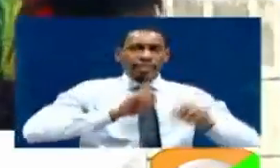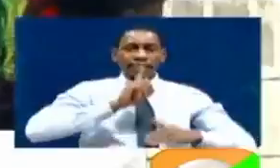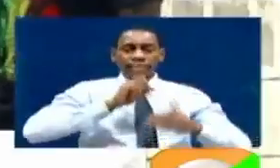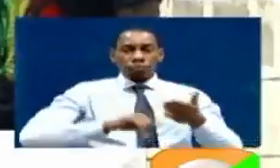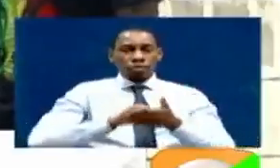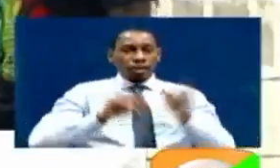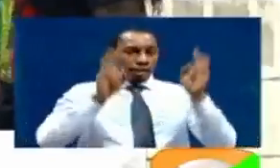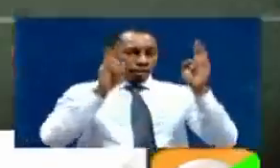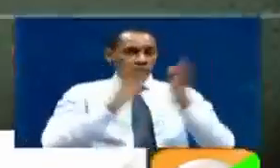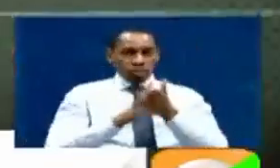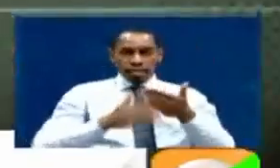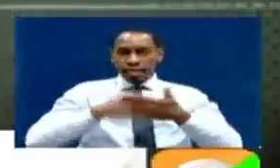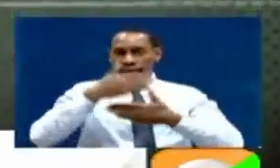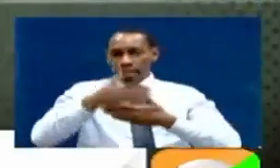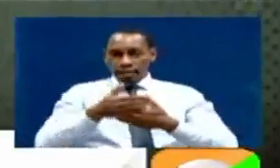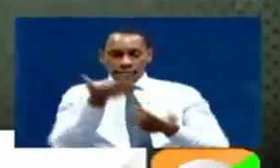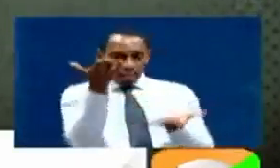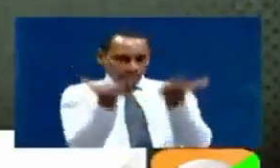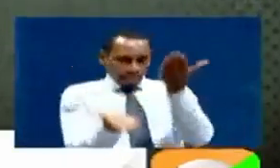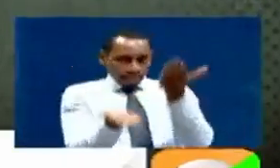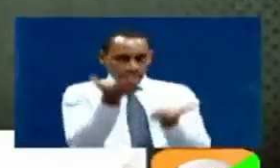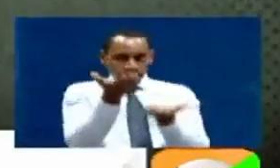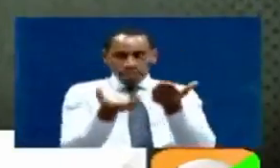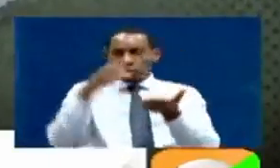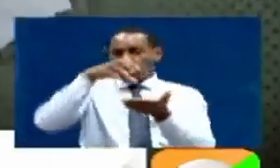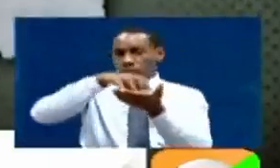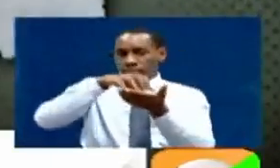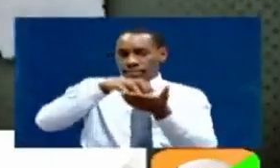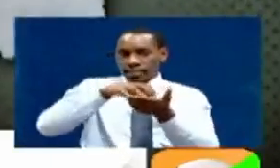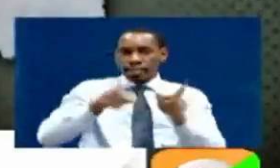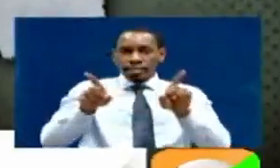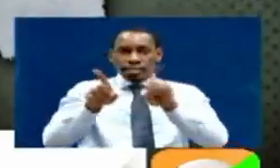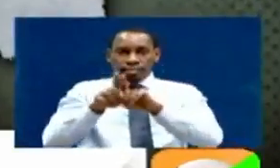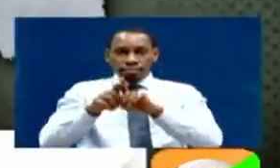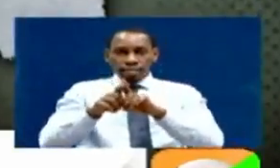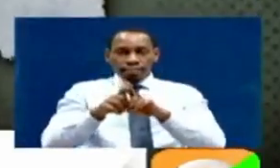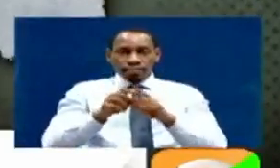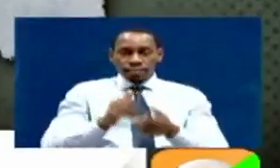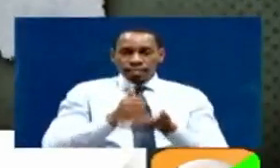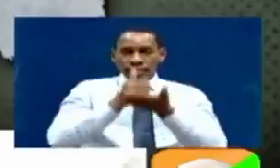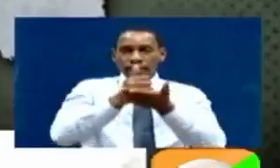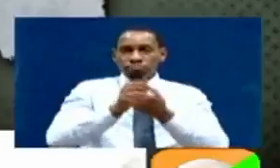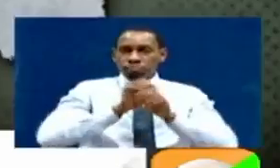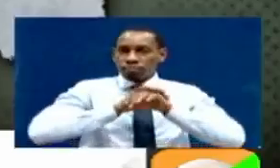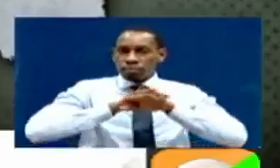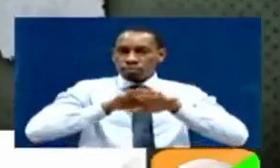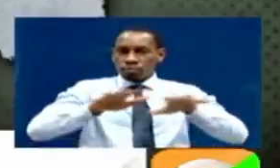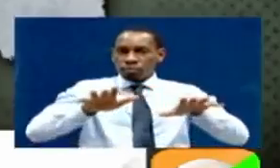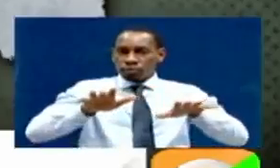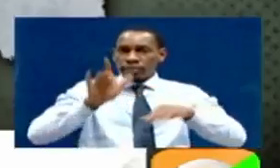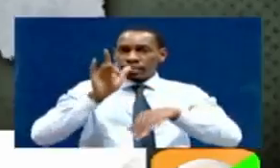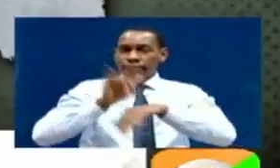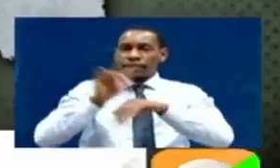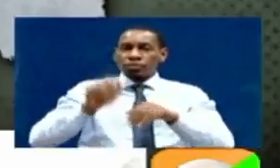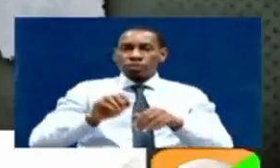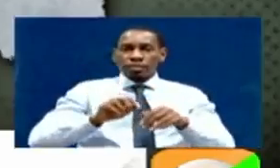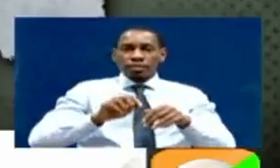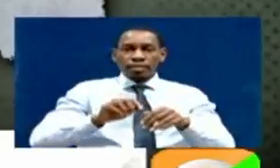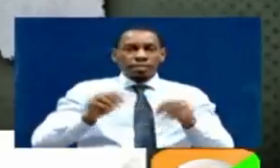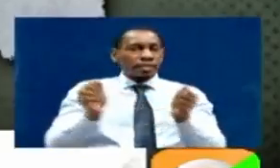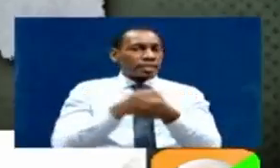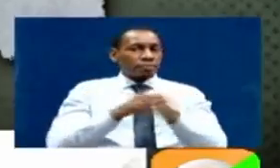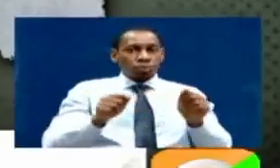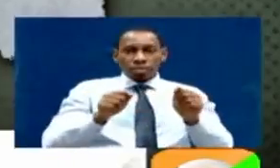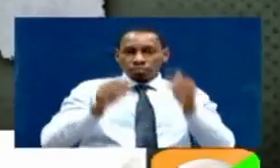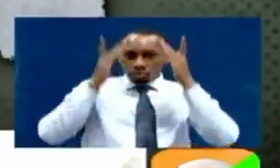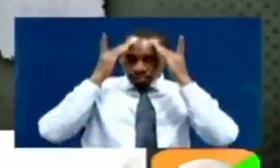says, and I quote, "After thorough evaluation of circumstances, these factors facilitate transmission and cross-infection, and therefore it is impossible